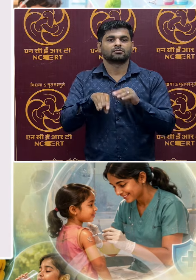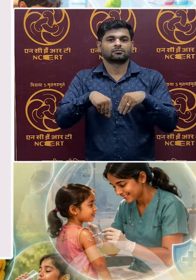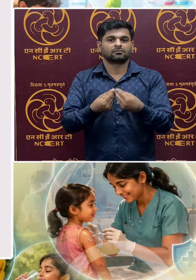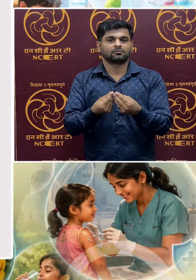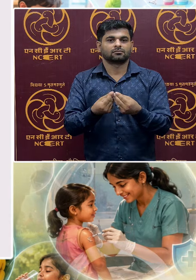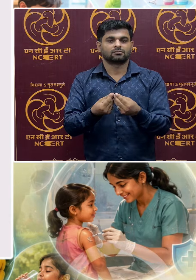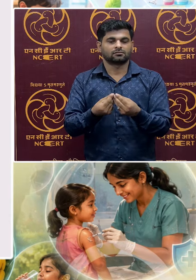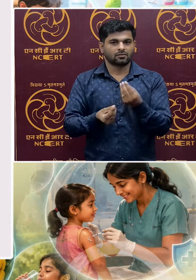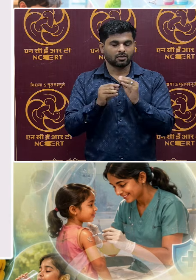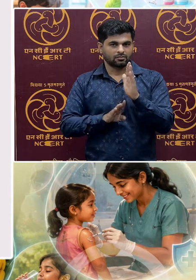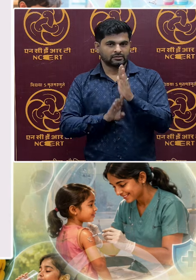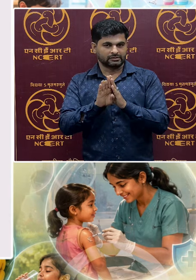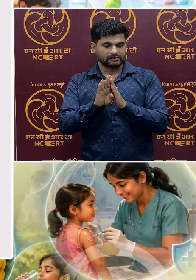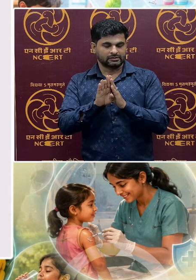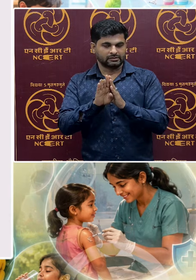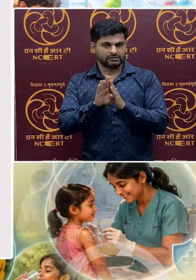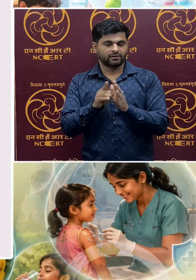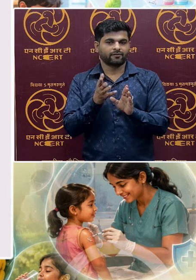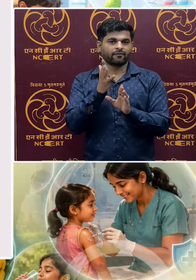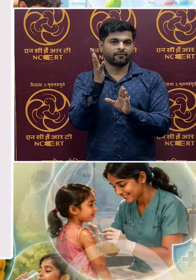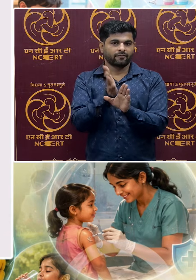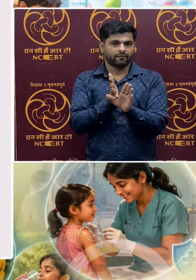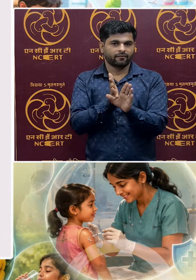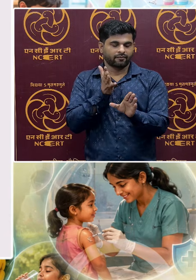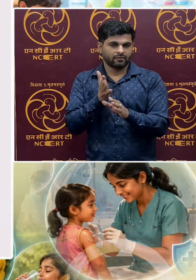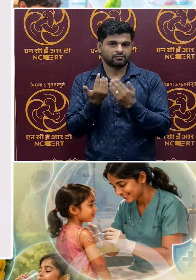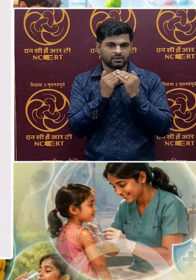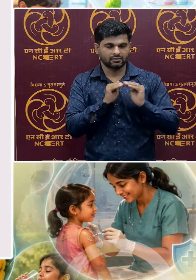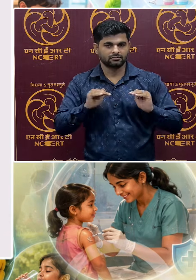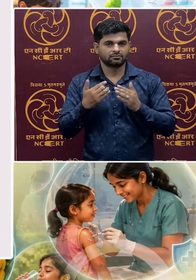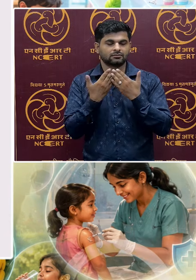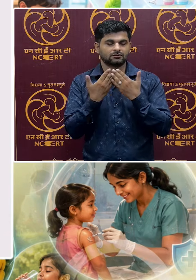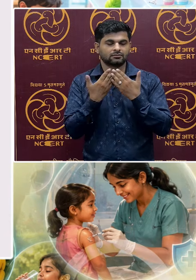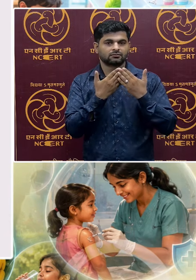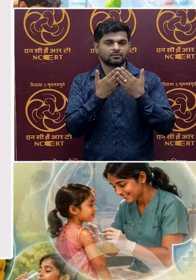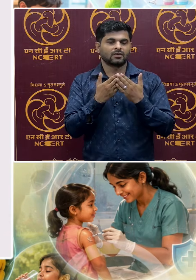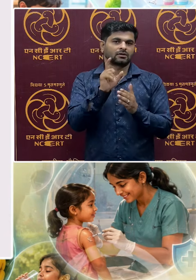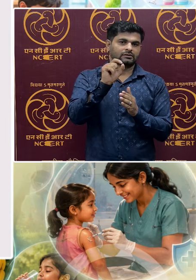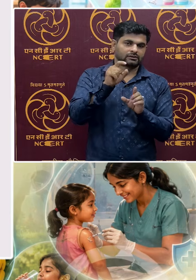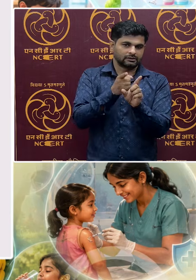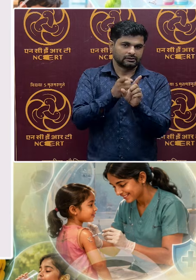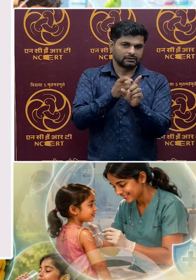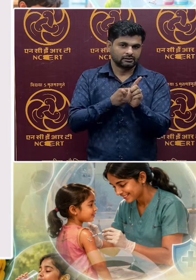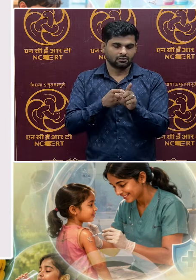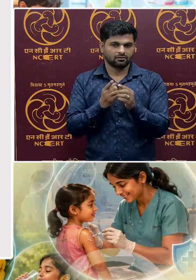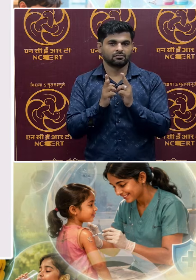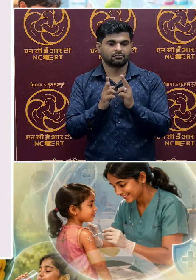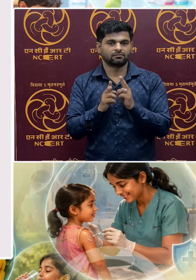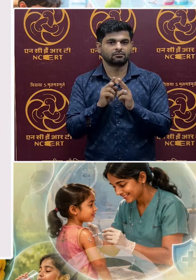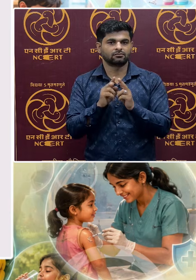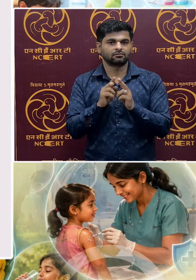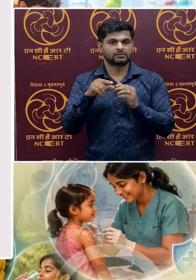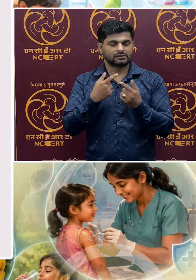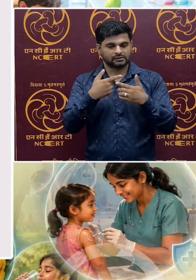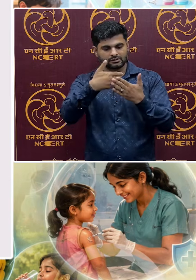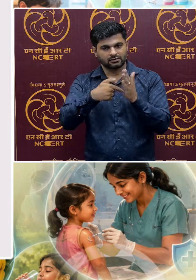we have boosters even at 5 years when the child is in the school, or at even 10 years. So proper immunization